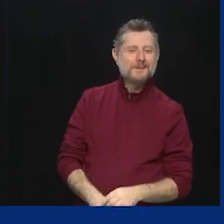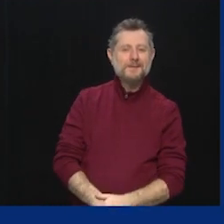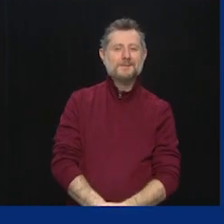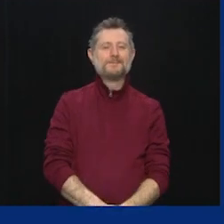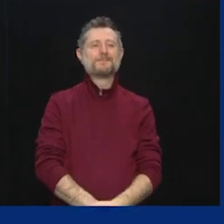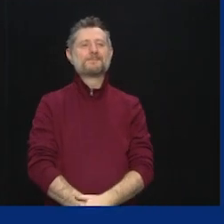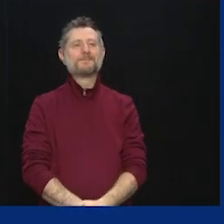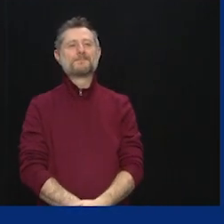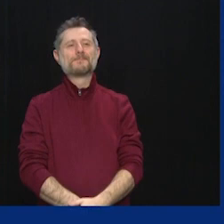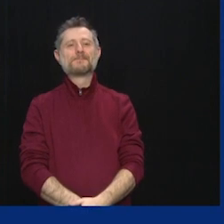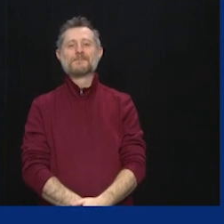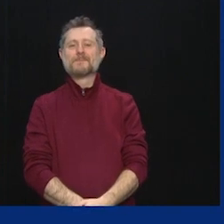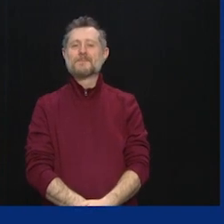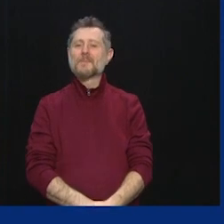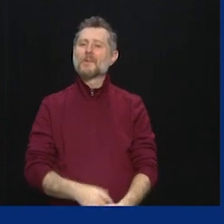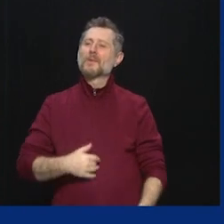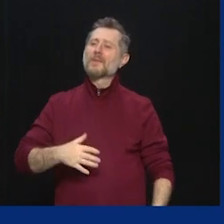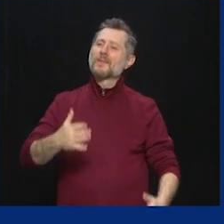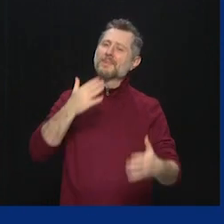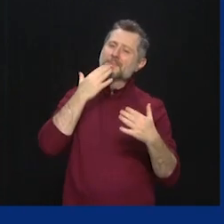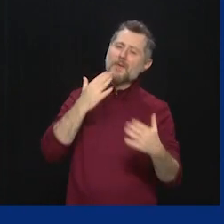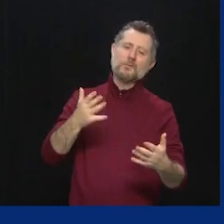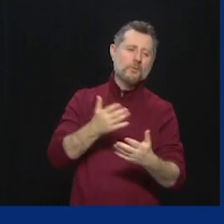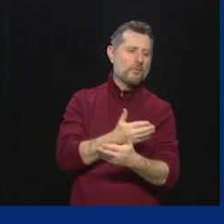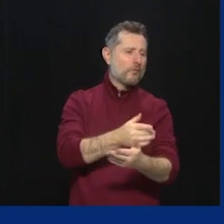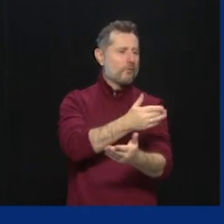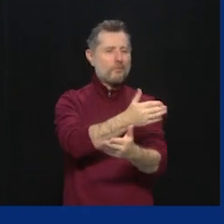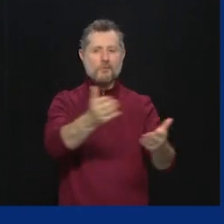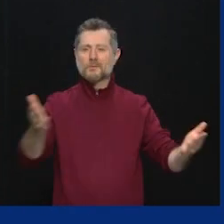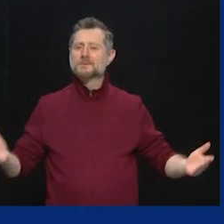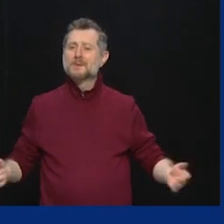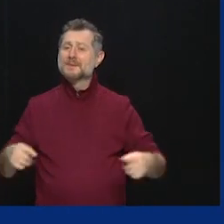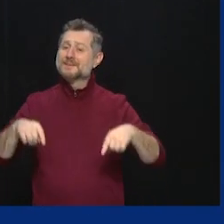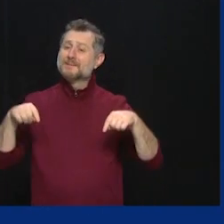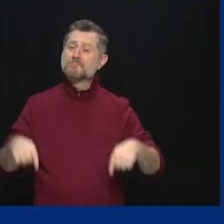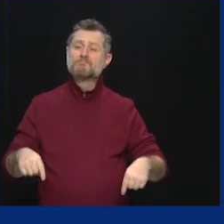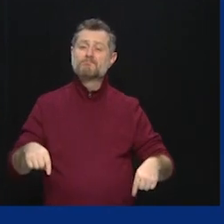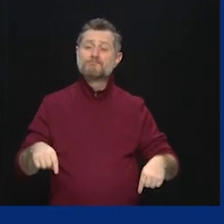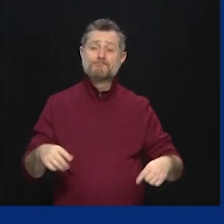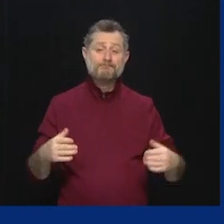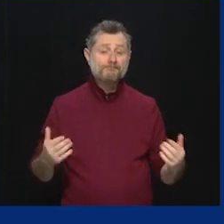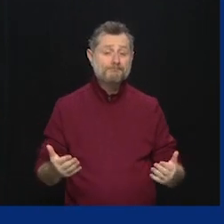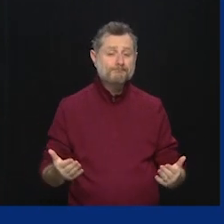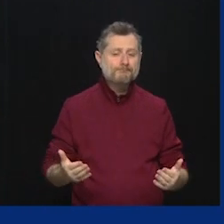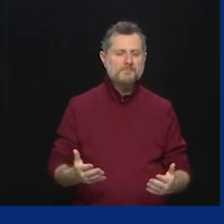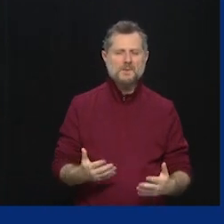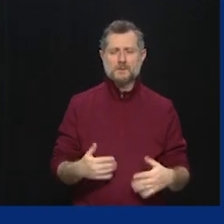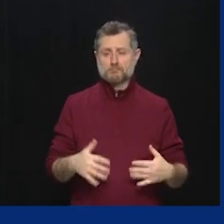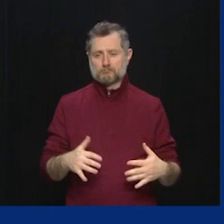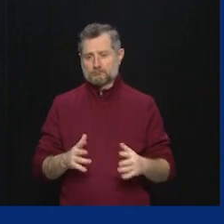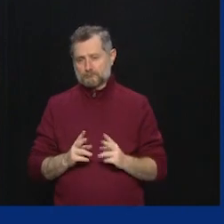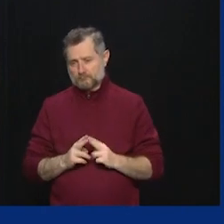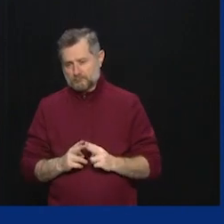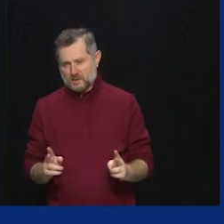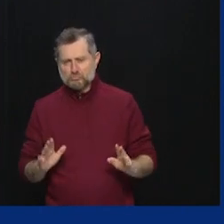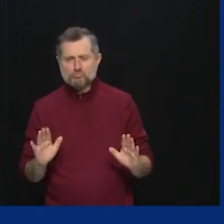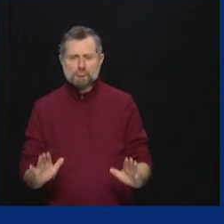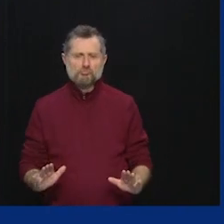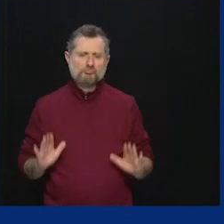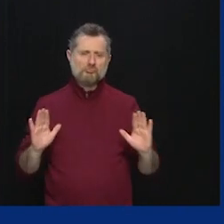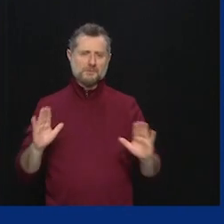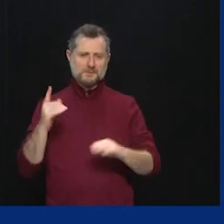So thank you all. This is a very great day. Thank you all.